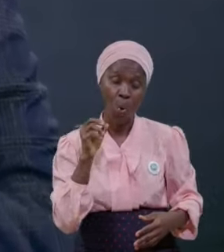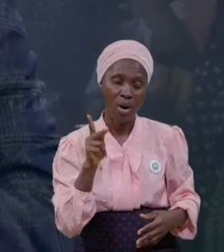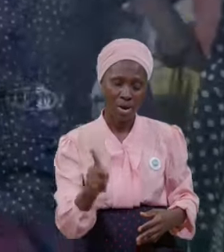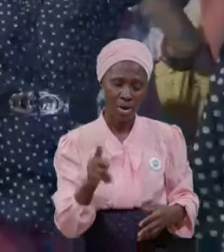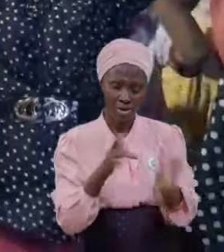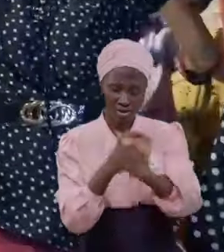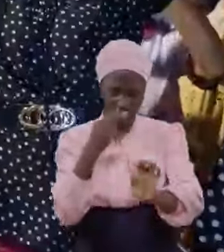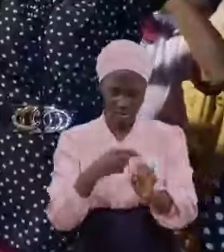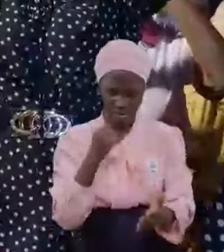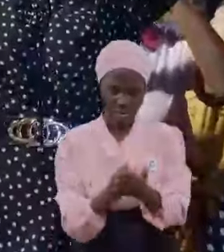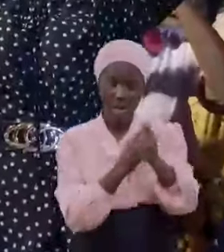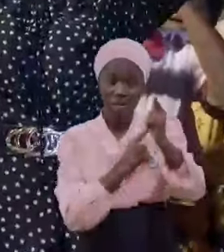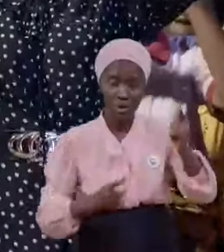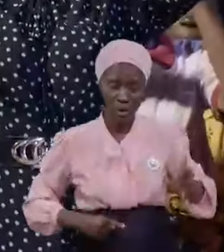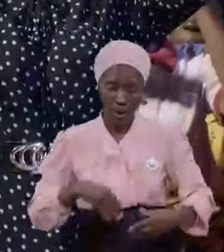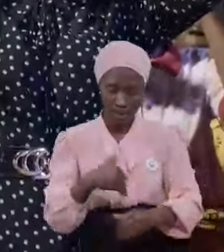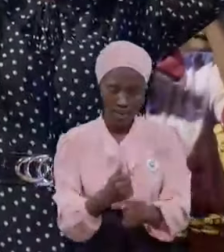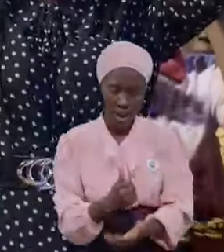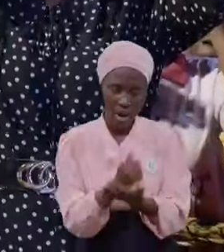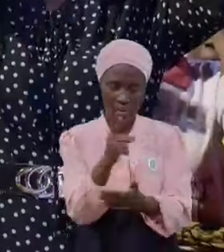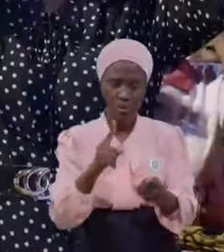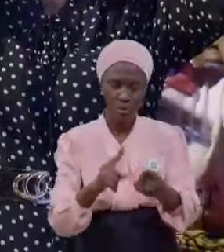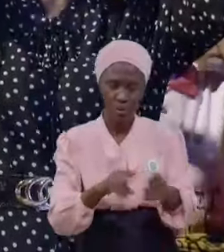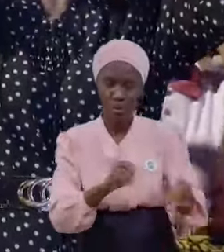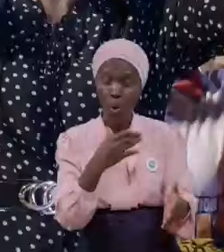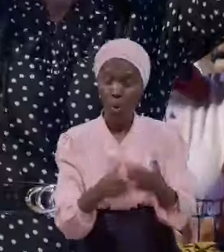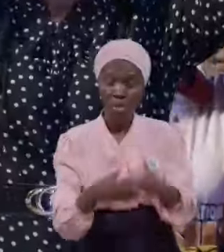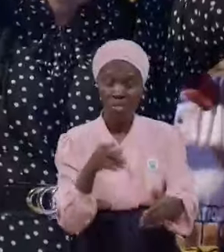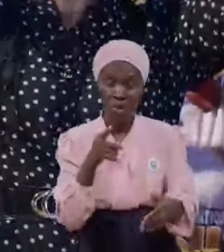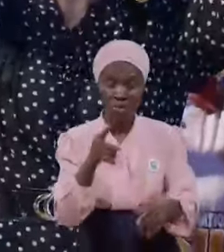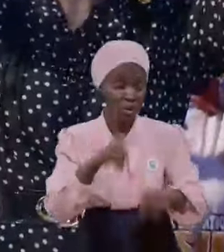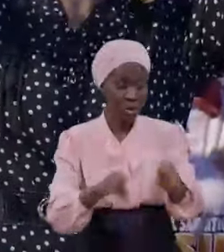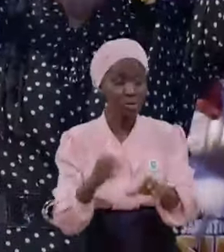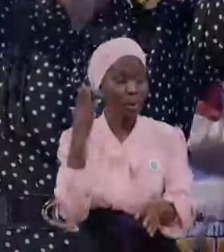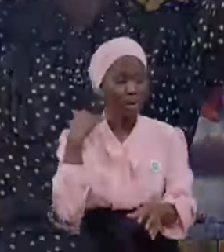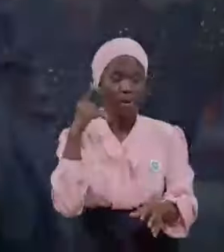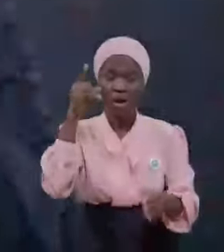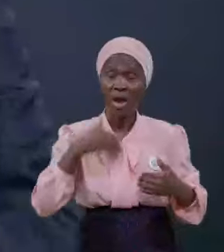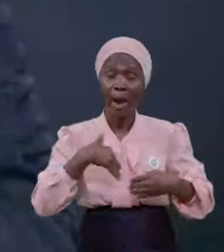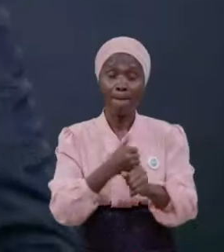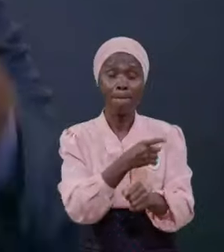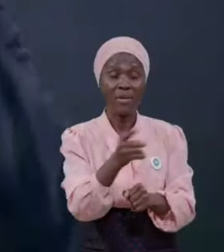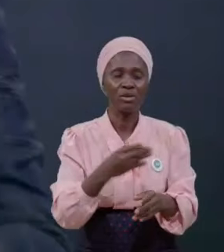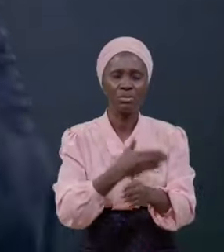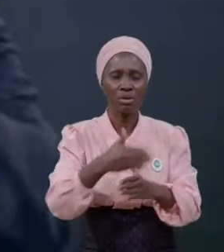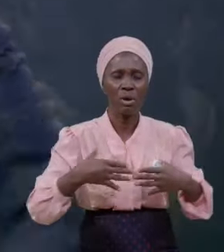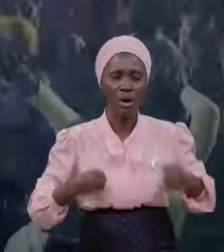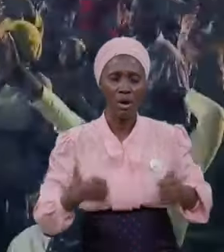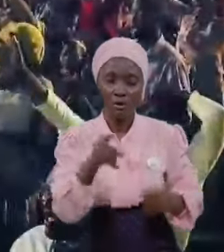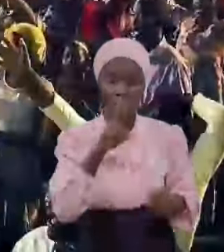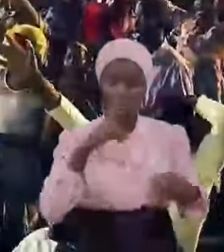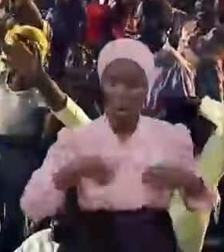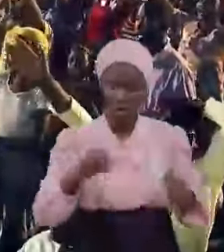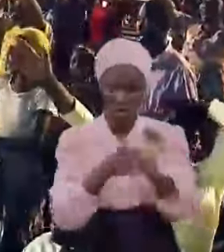whole. You are healed. I am healed.